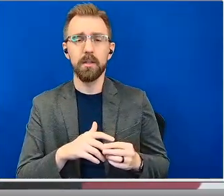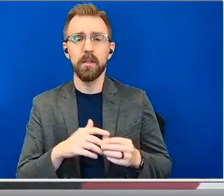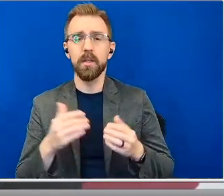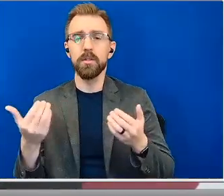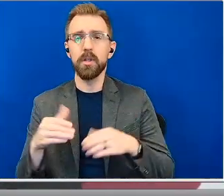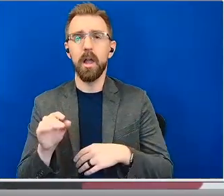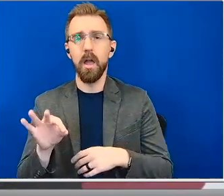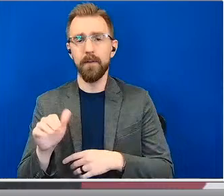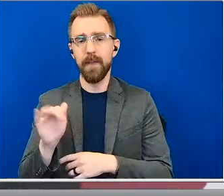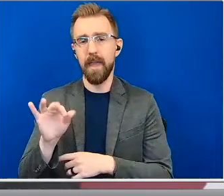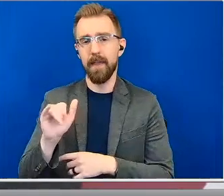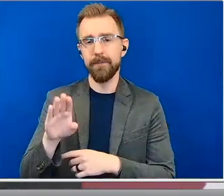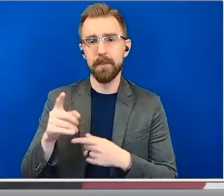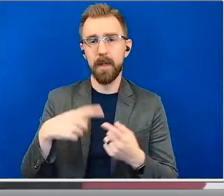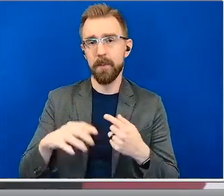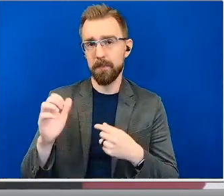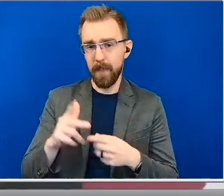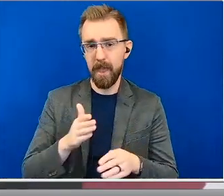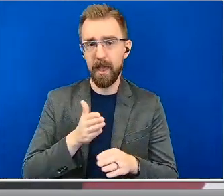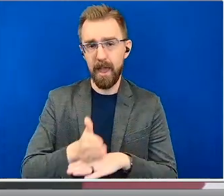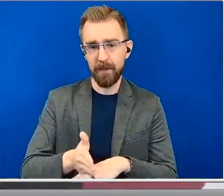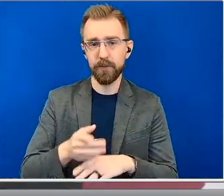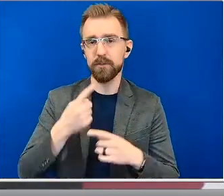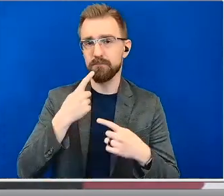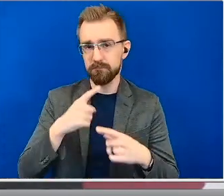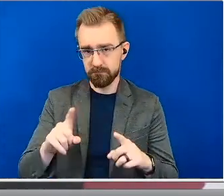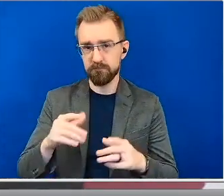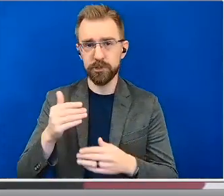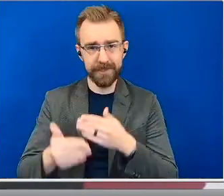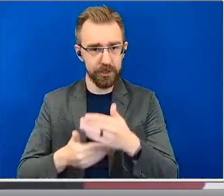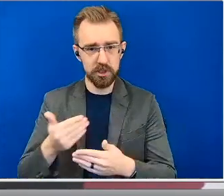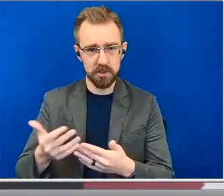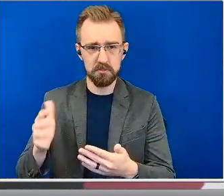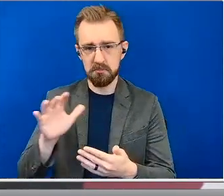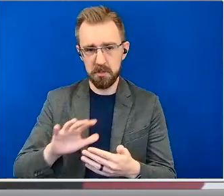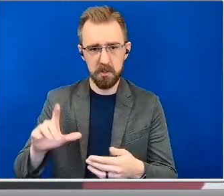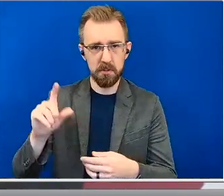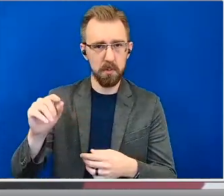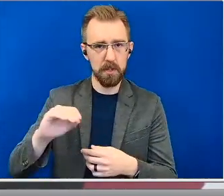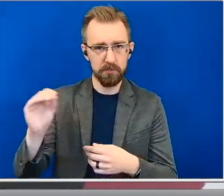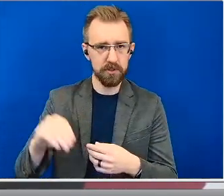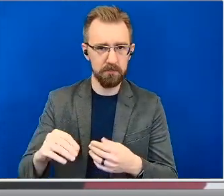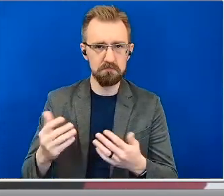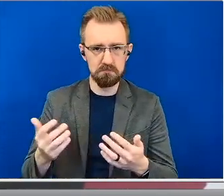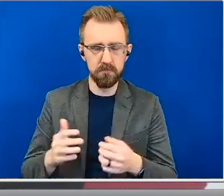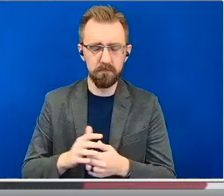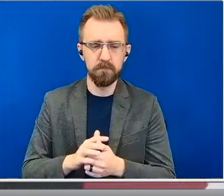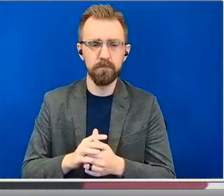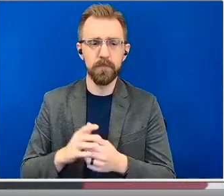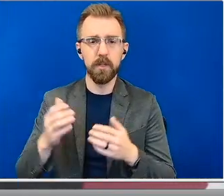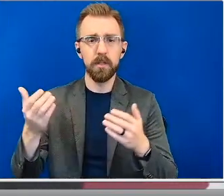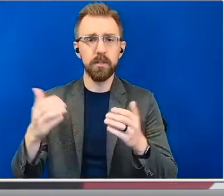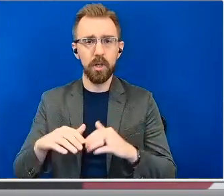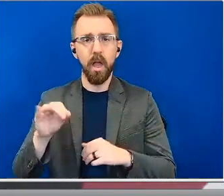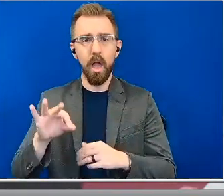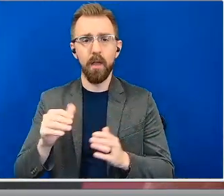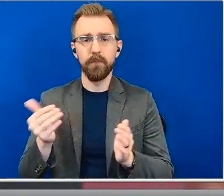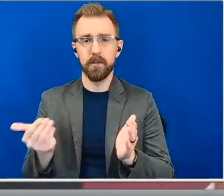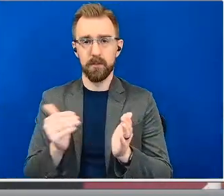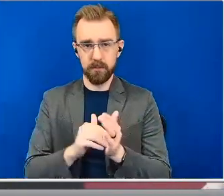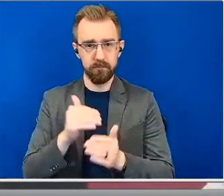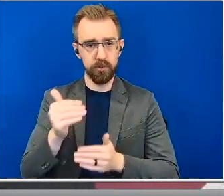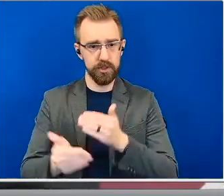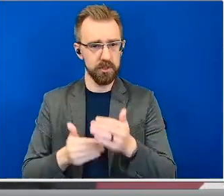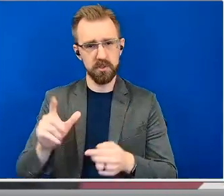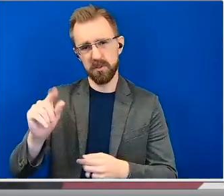back after a successful ablation is about 20% or so. So the chances of repeating procedures is about 20%. And the reason